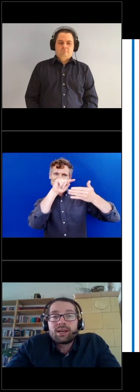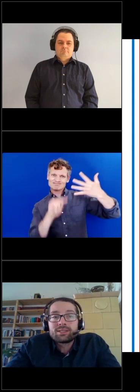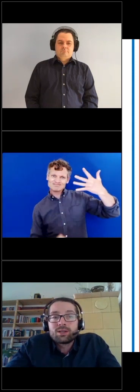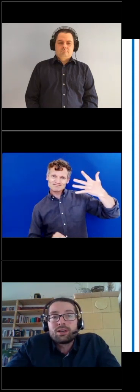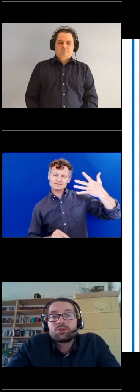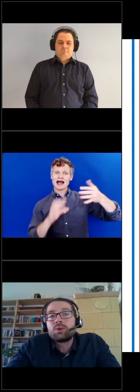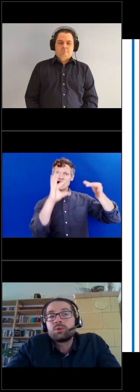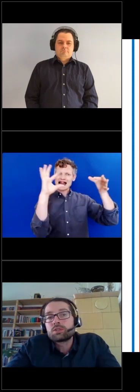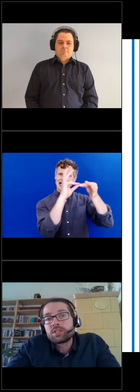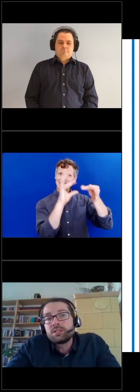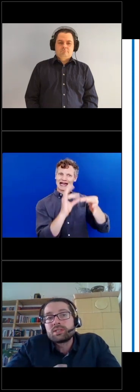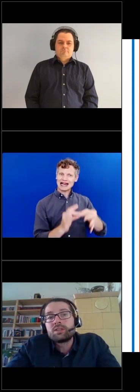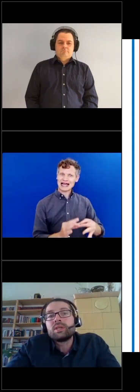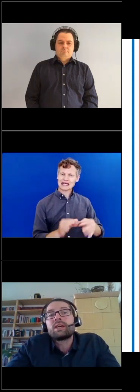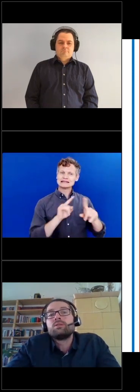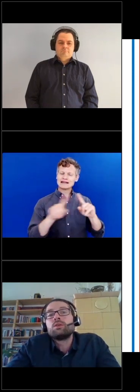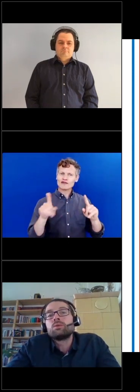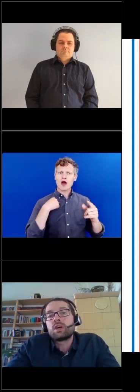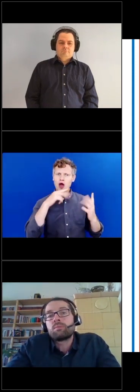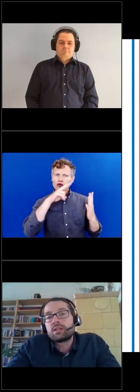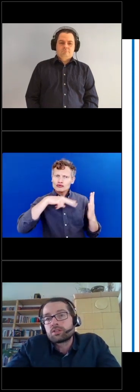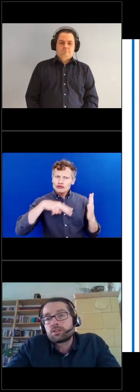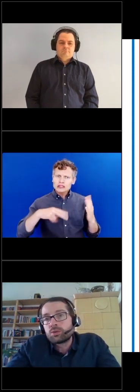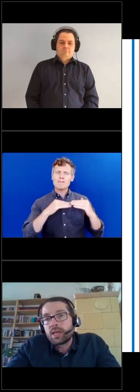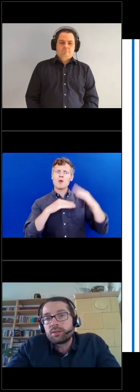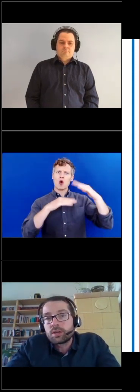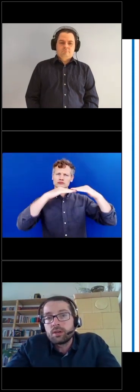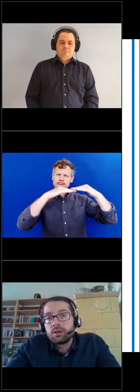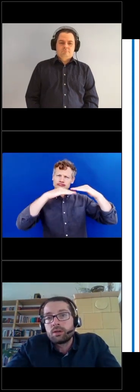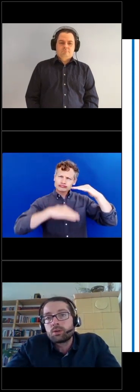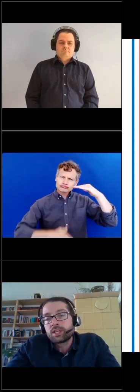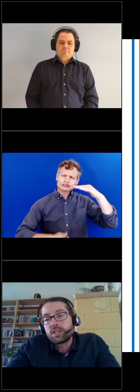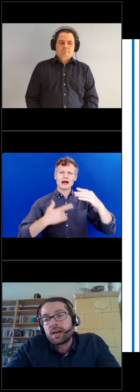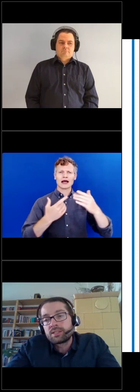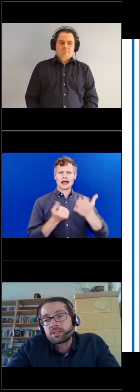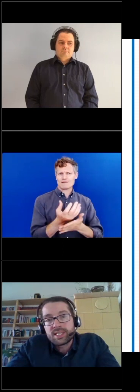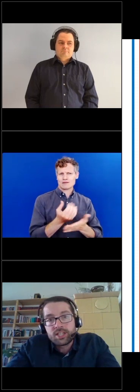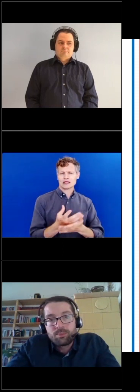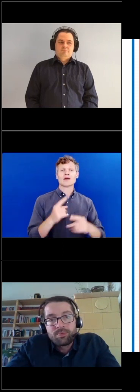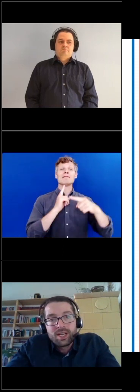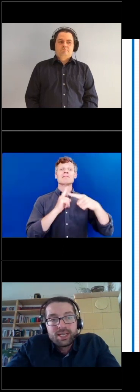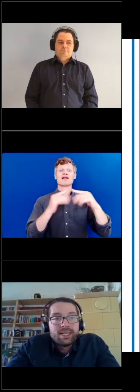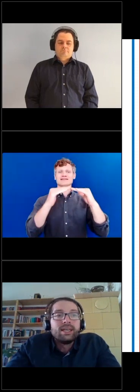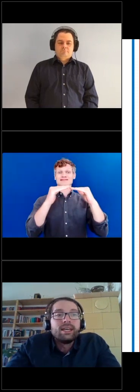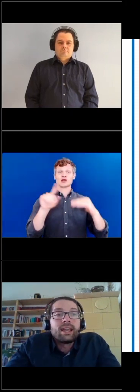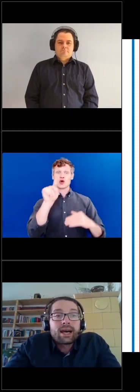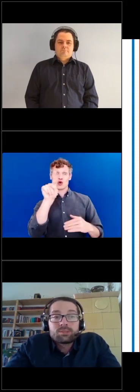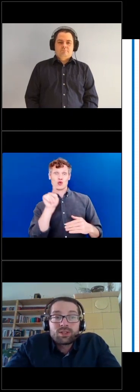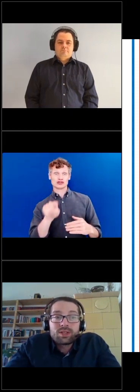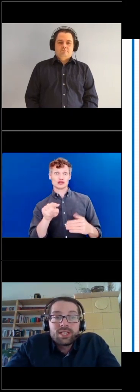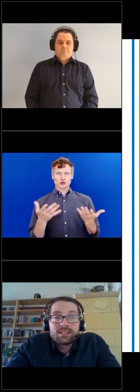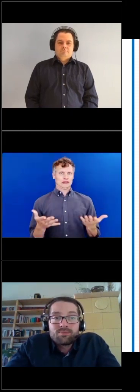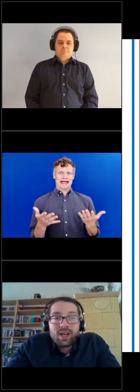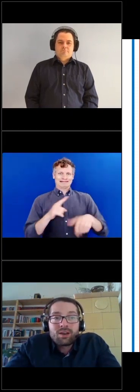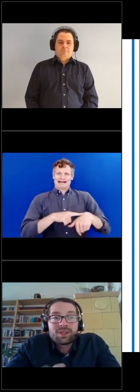we will answer to those questions that we had no time answering today in the question and answering session. Last